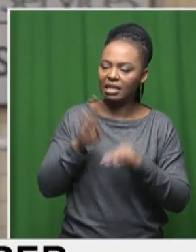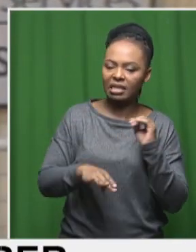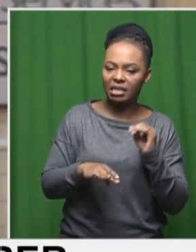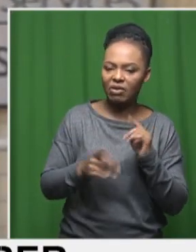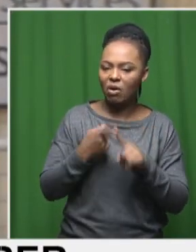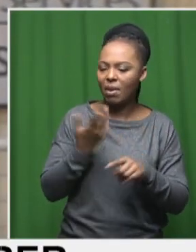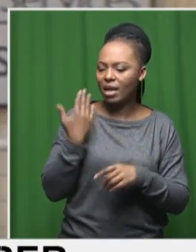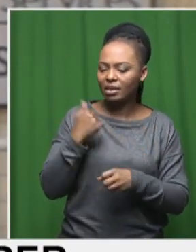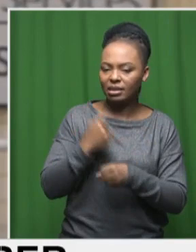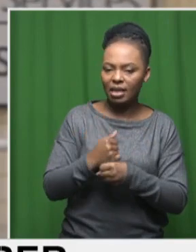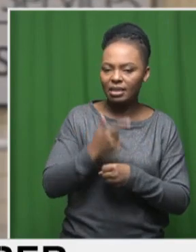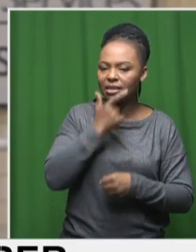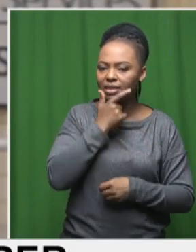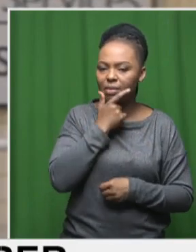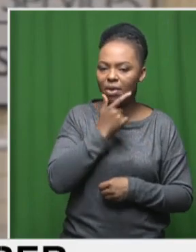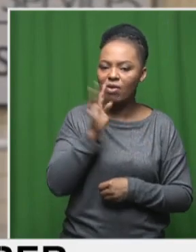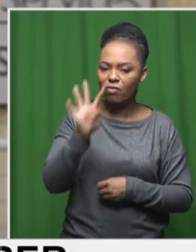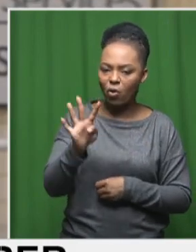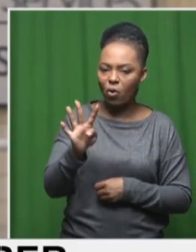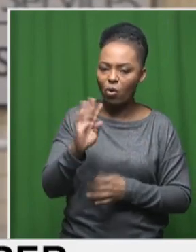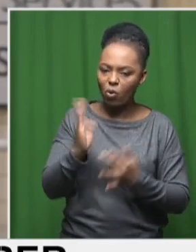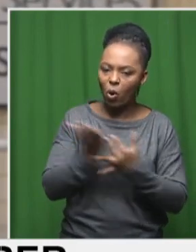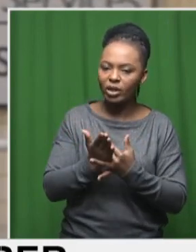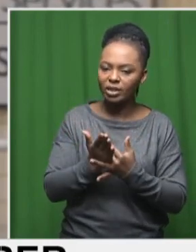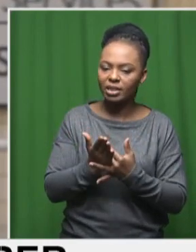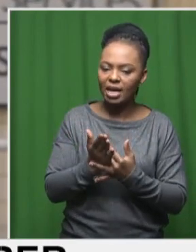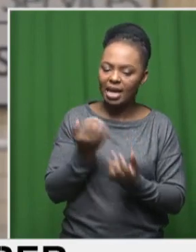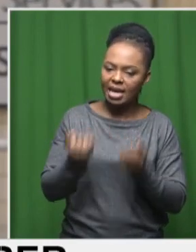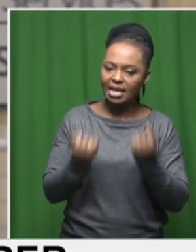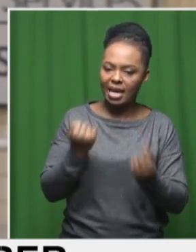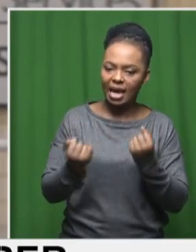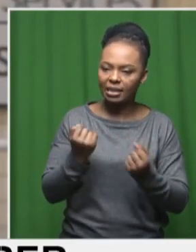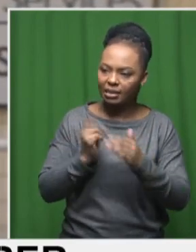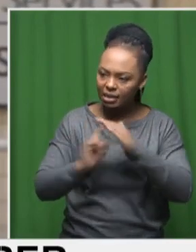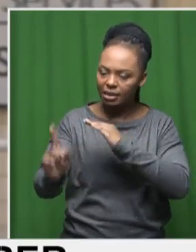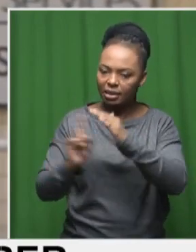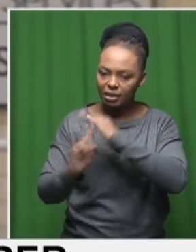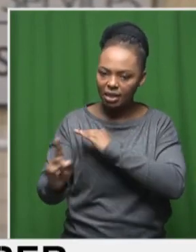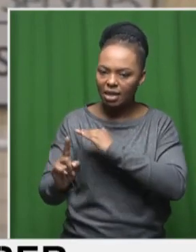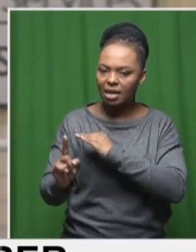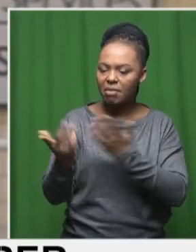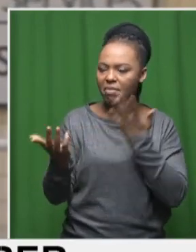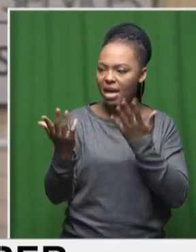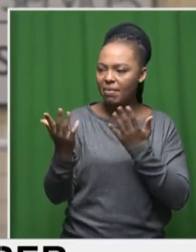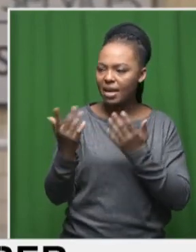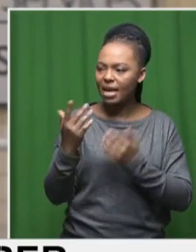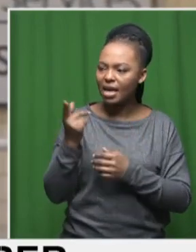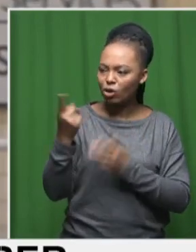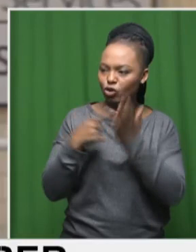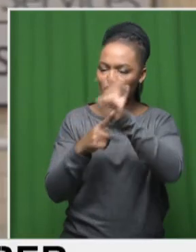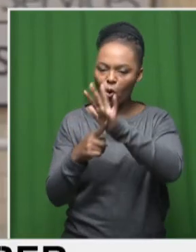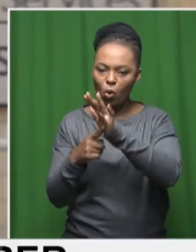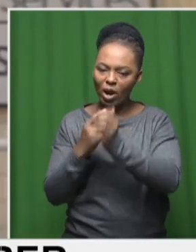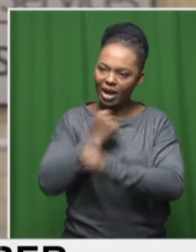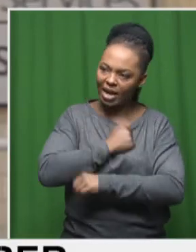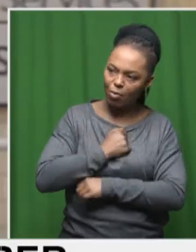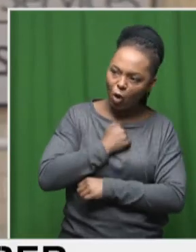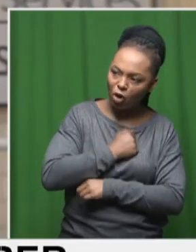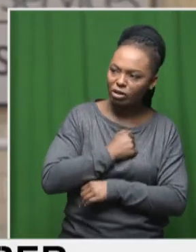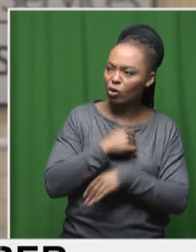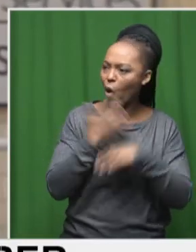about 4 court cases that he's taken. If that's a sign of remorse, I don't know. Is there not something that